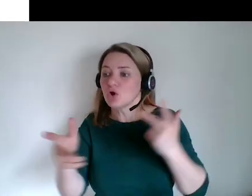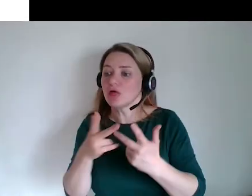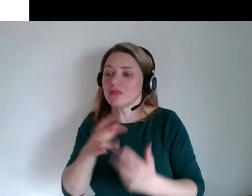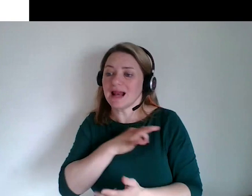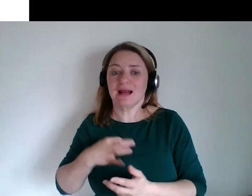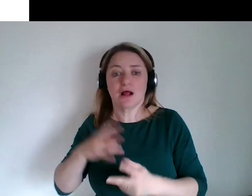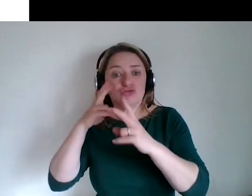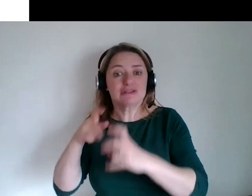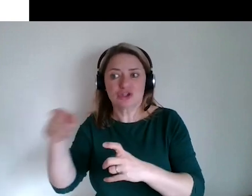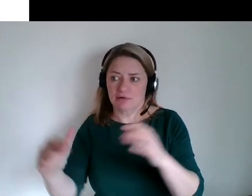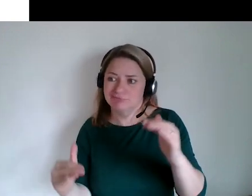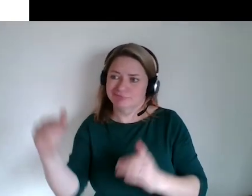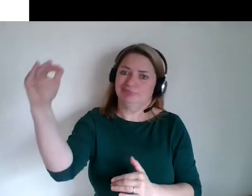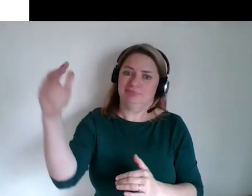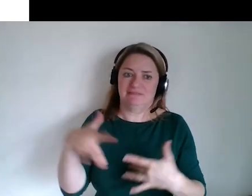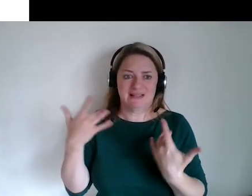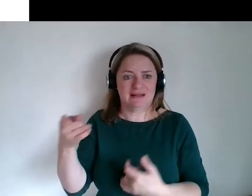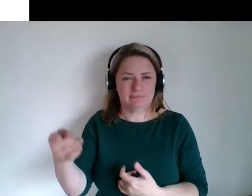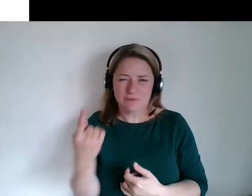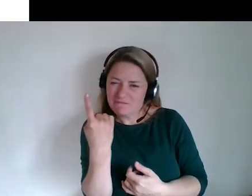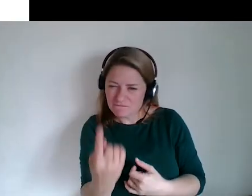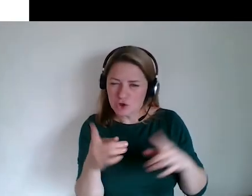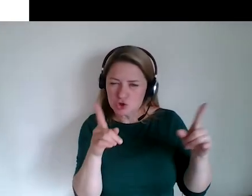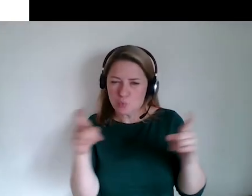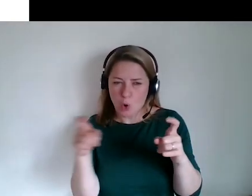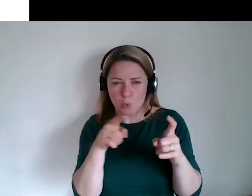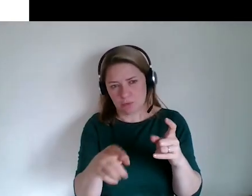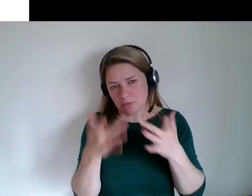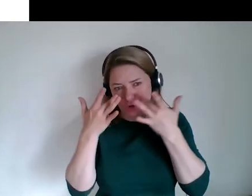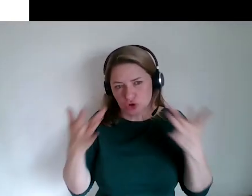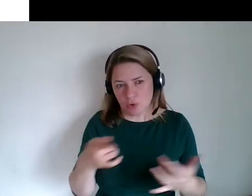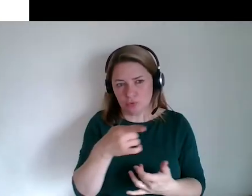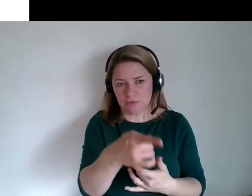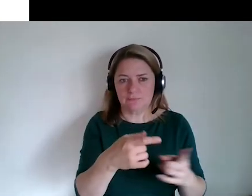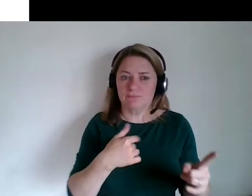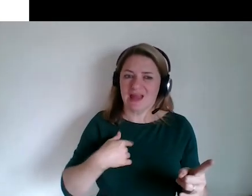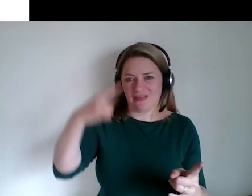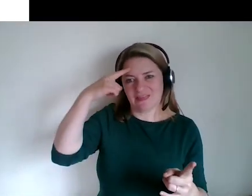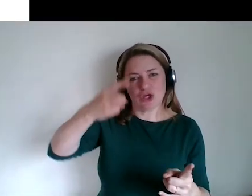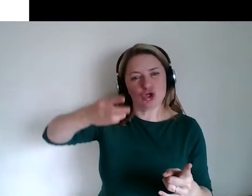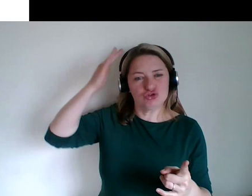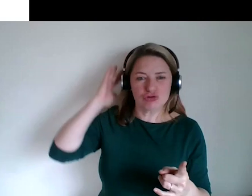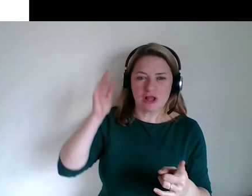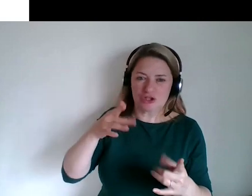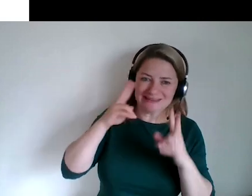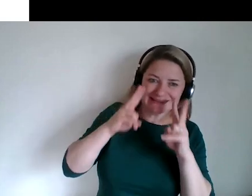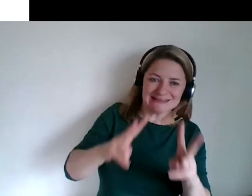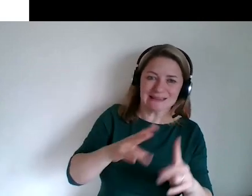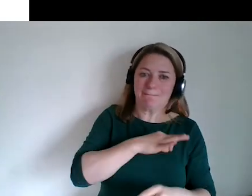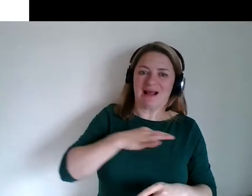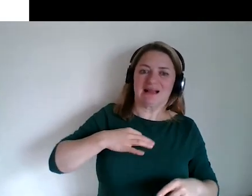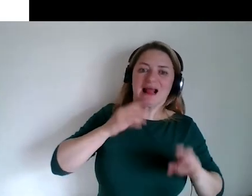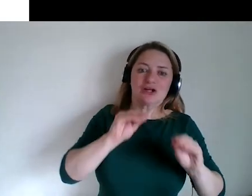And the first quote, I think, really sums that up quite nicely. I think neurologists tend to see medical education as